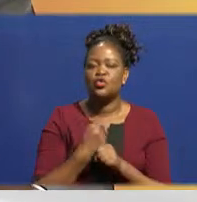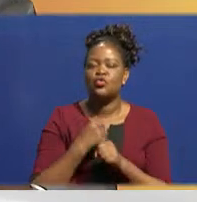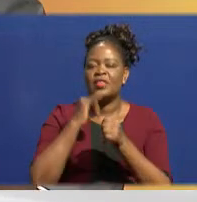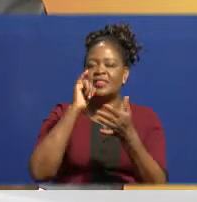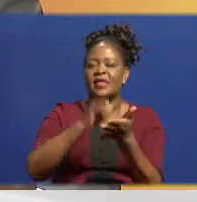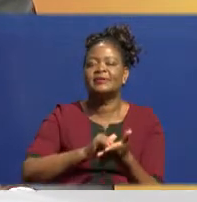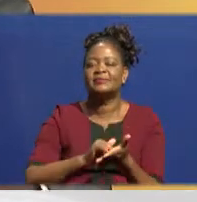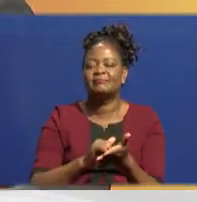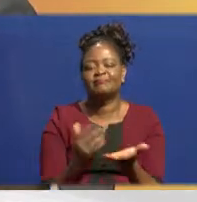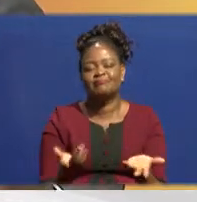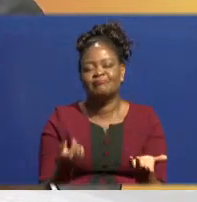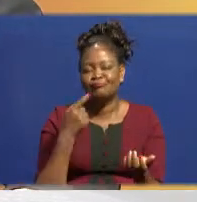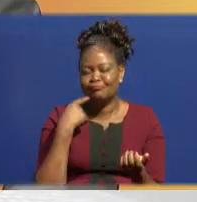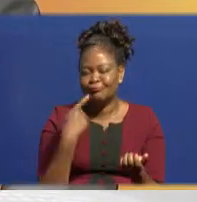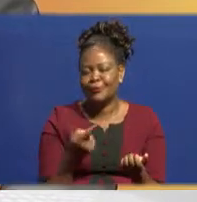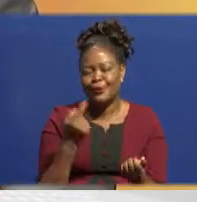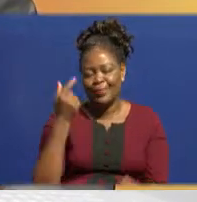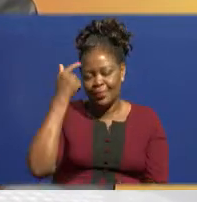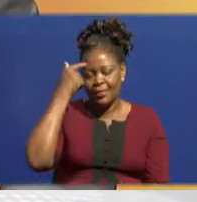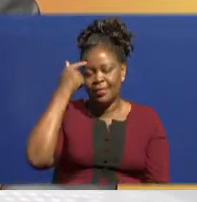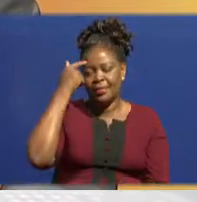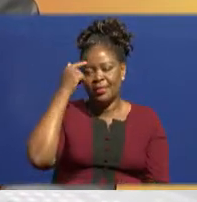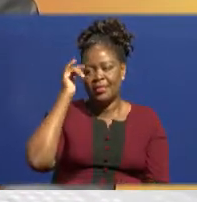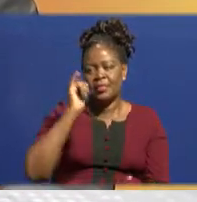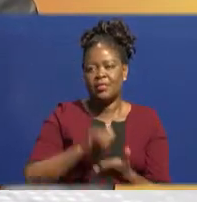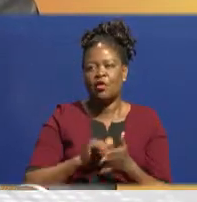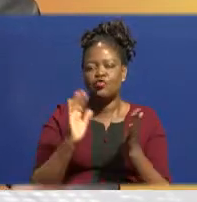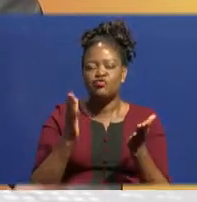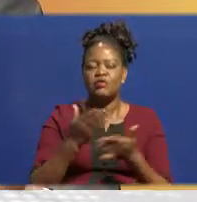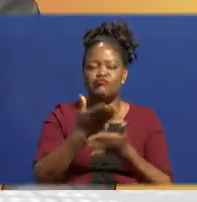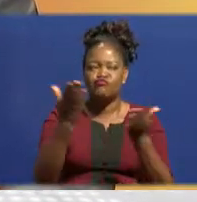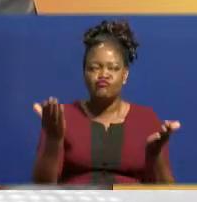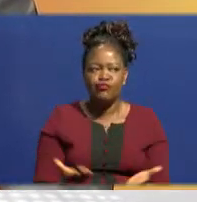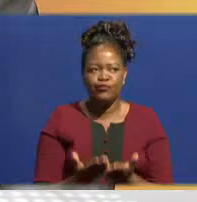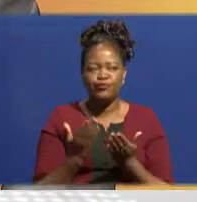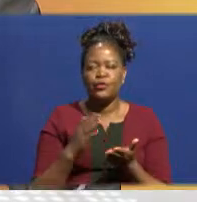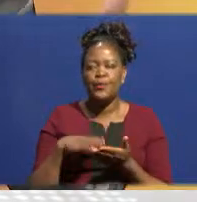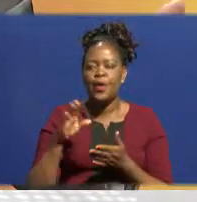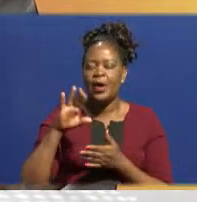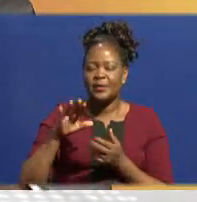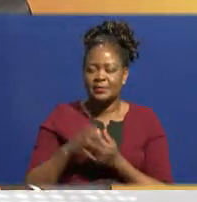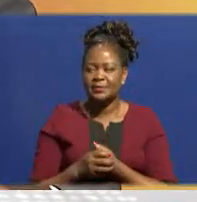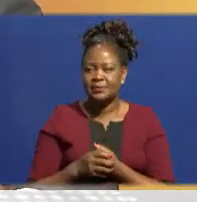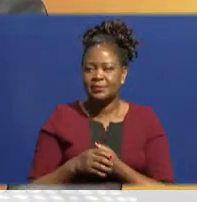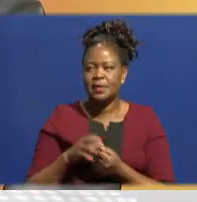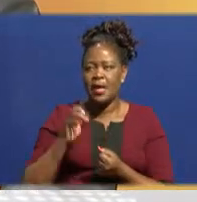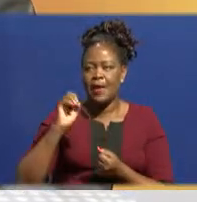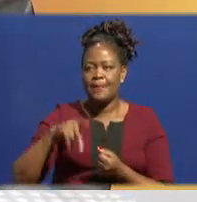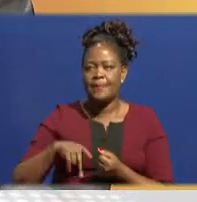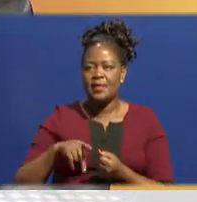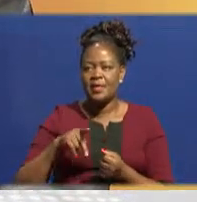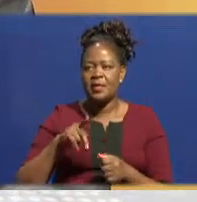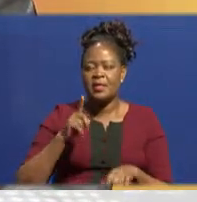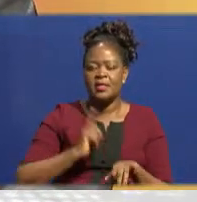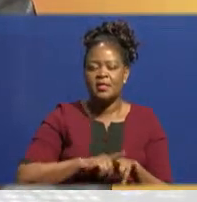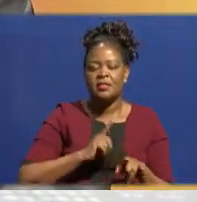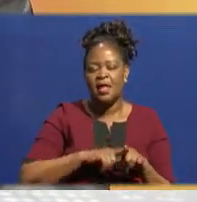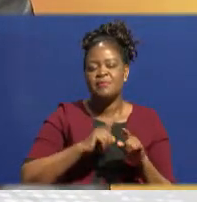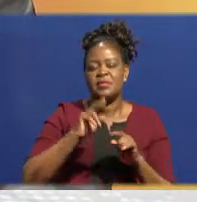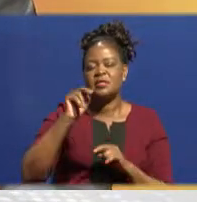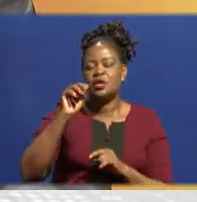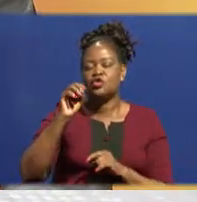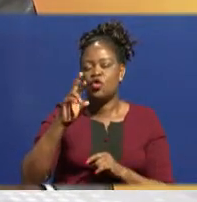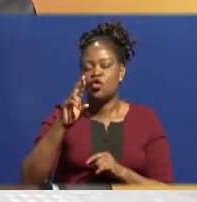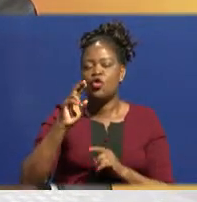to where we are now, in the first place. So I think I'd like to encourage all of us, especially Mheshimiwa, when this thing comes to the floor of